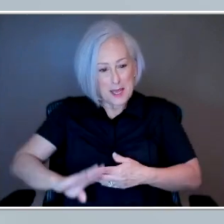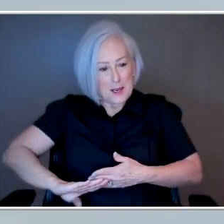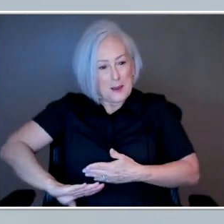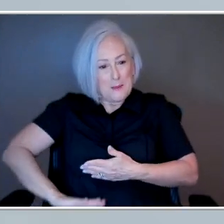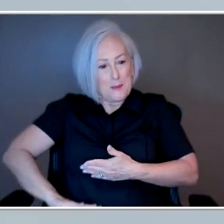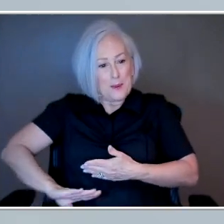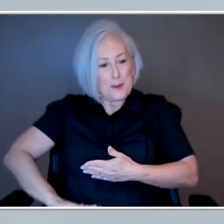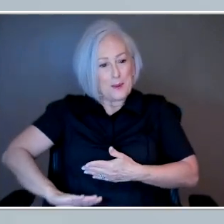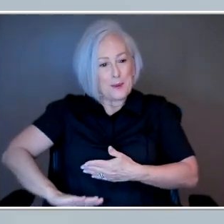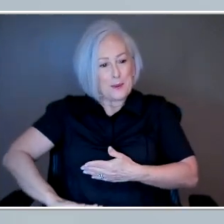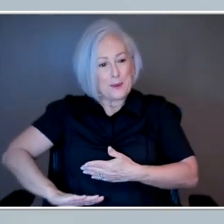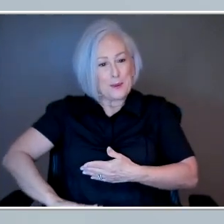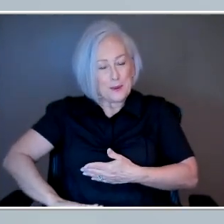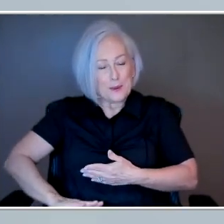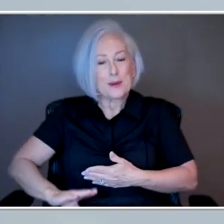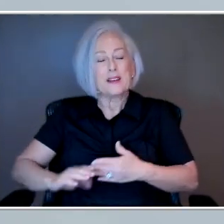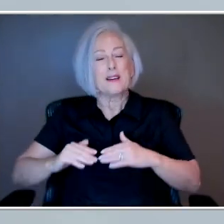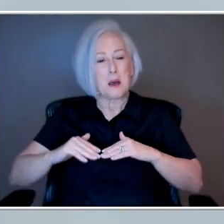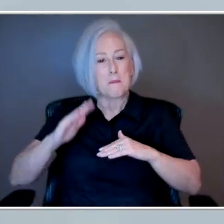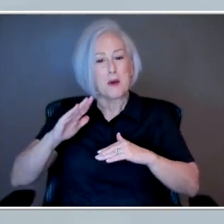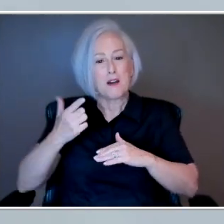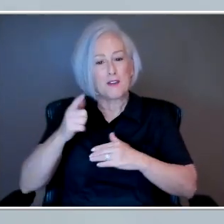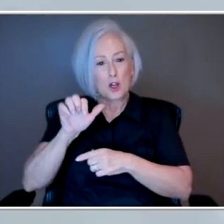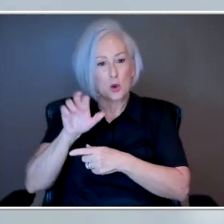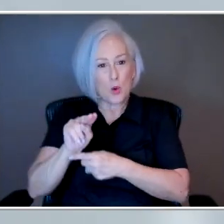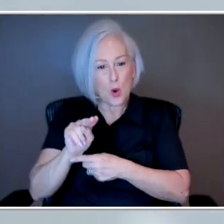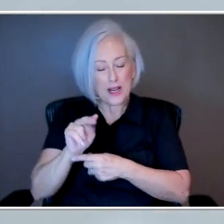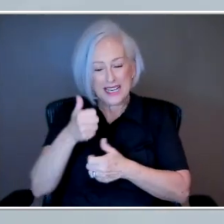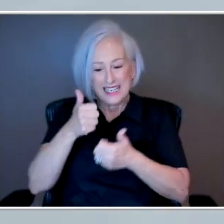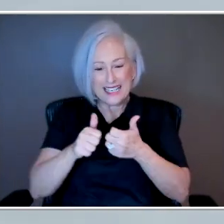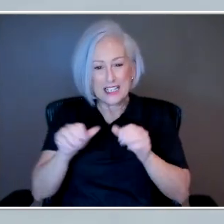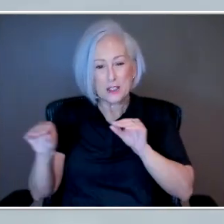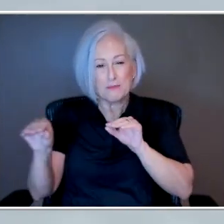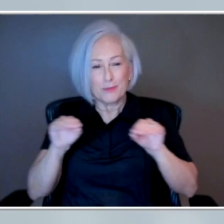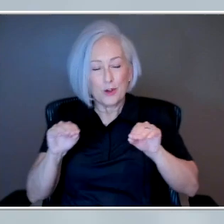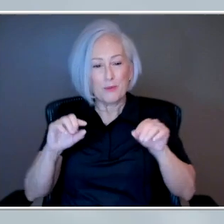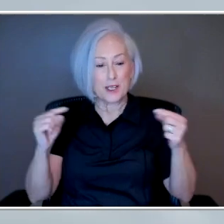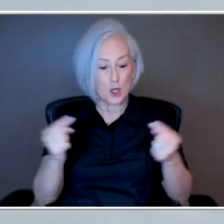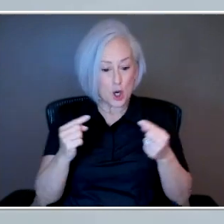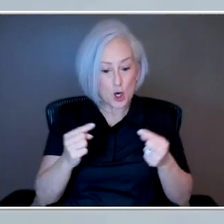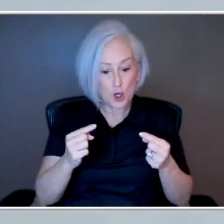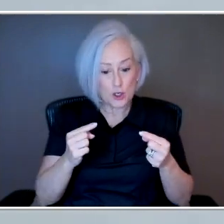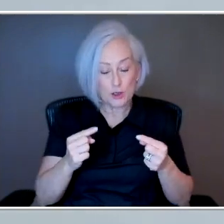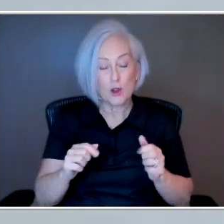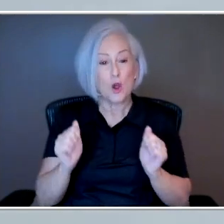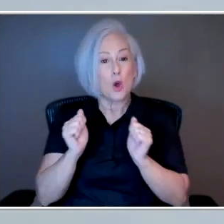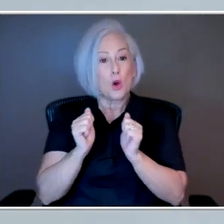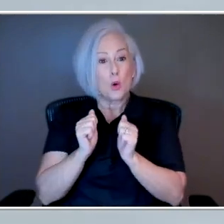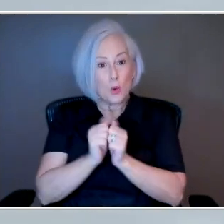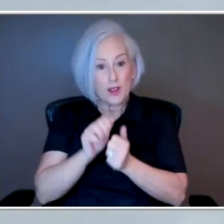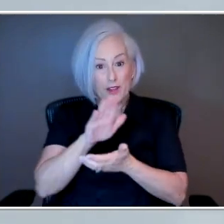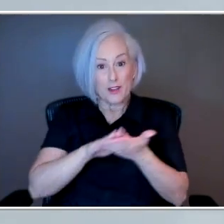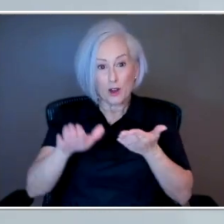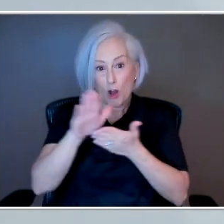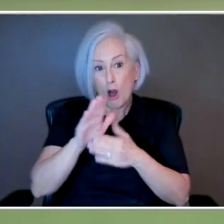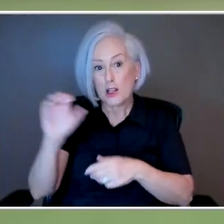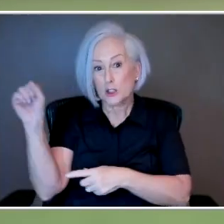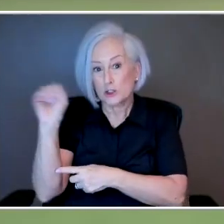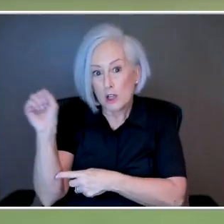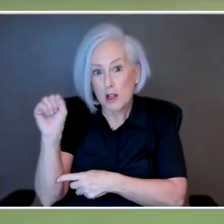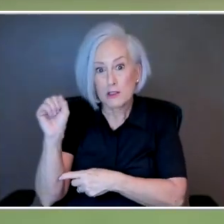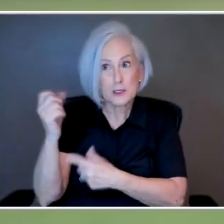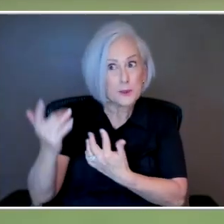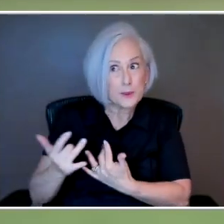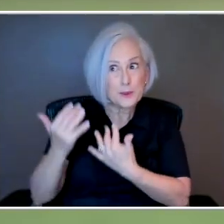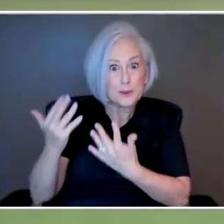hurt, but with college scholarships on the line, the high school senior decided to power through the pain and play football.